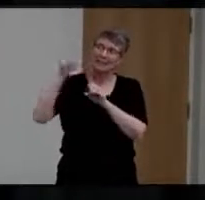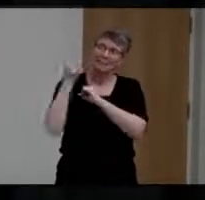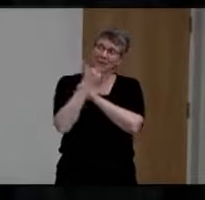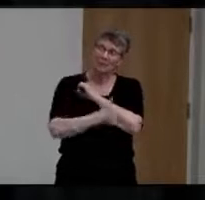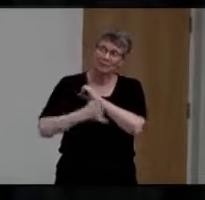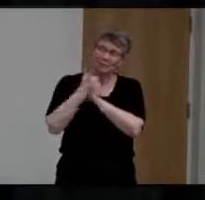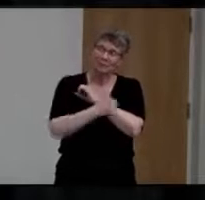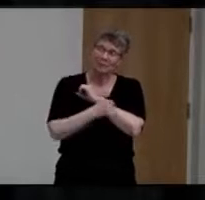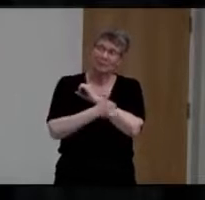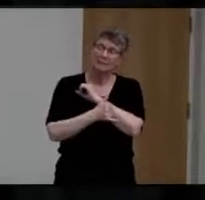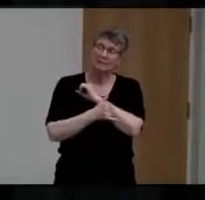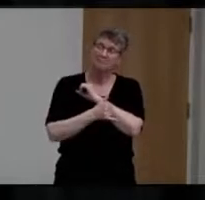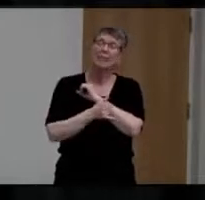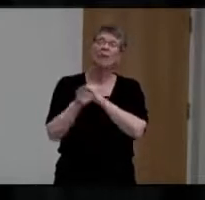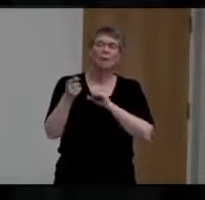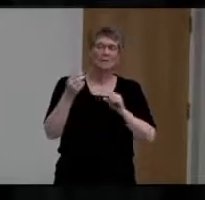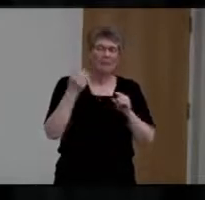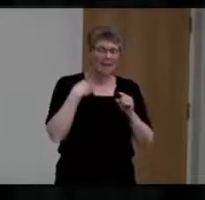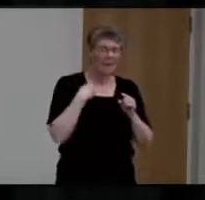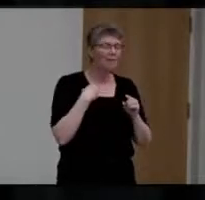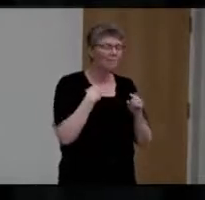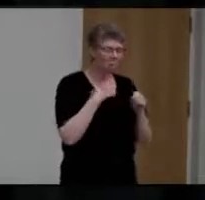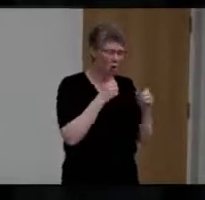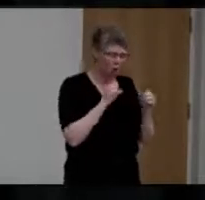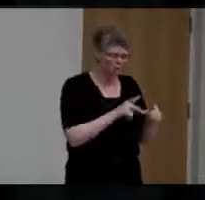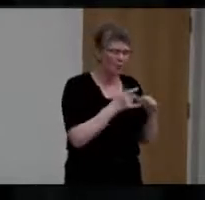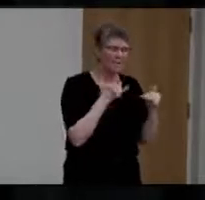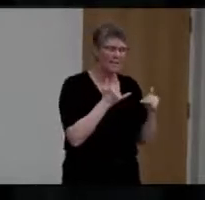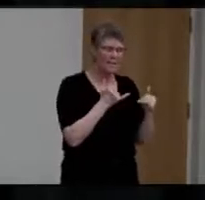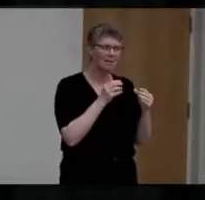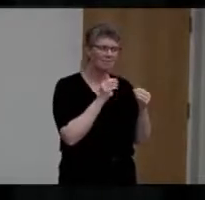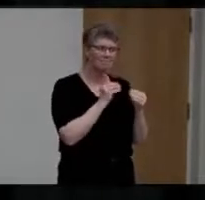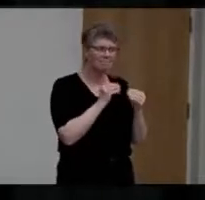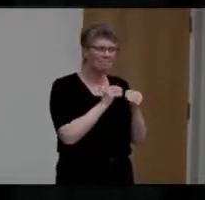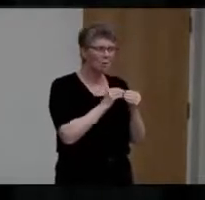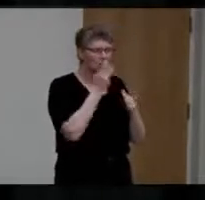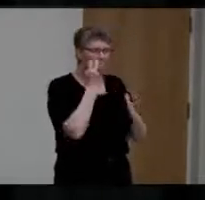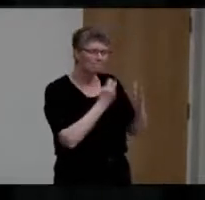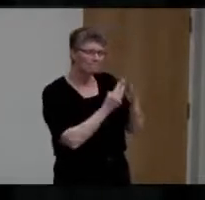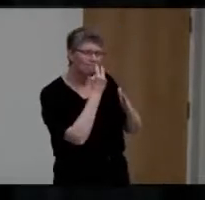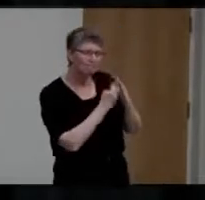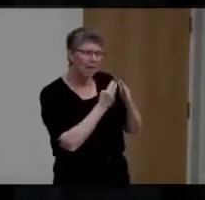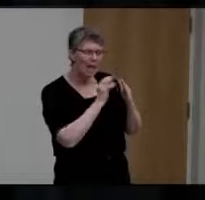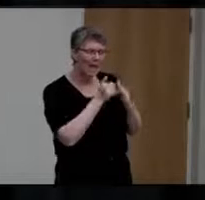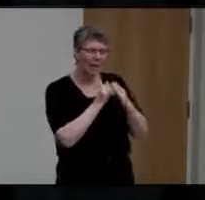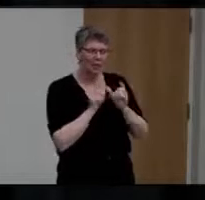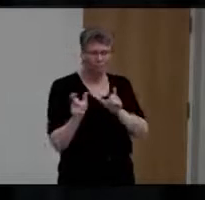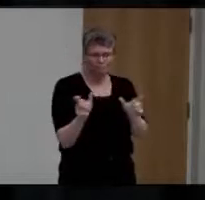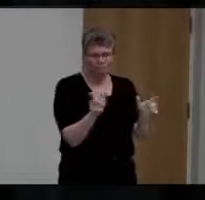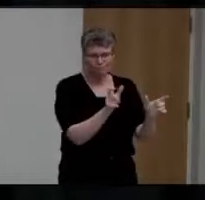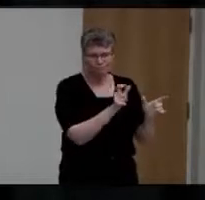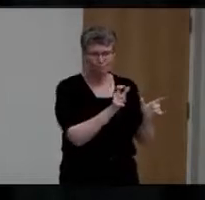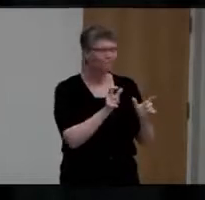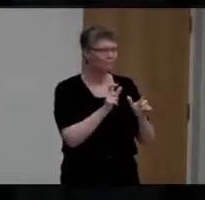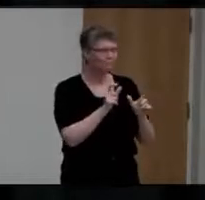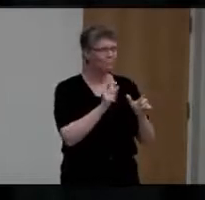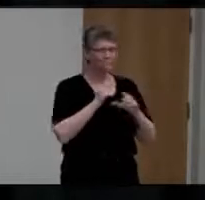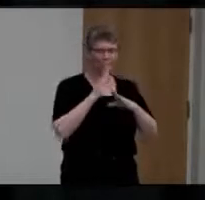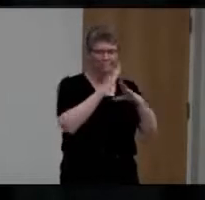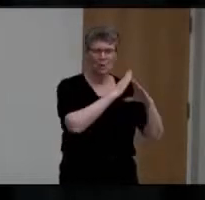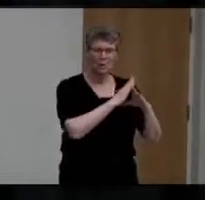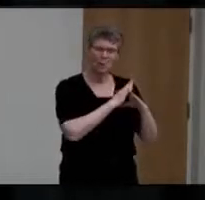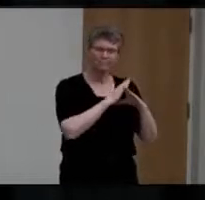opportunity to step more into that here and be proactive about what some more of those safeguards should look like, and make sure that people do have the chance to